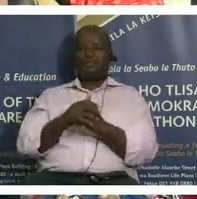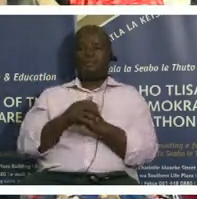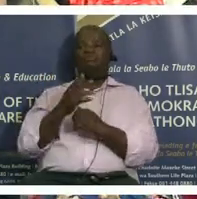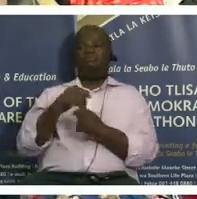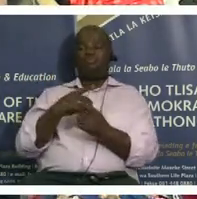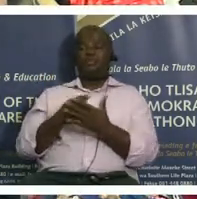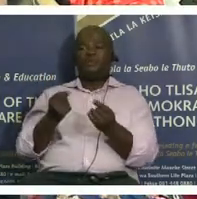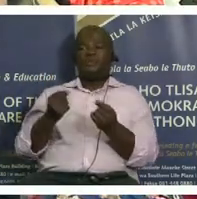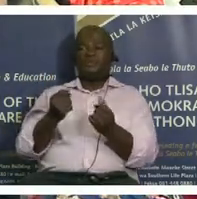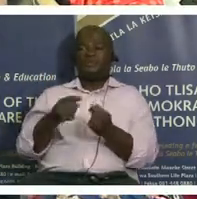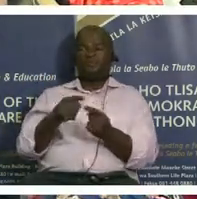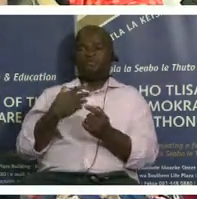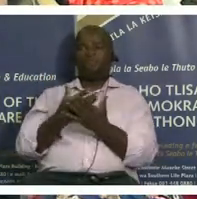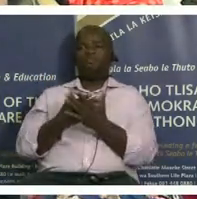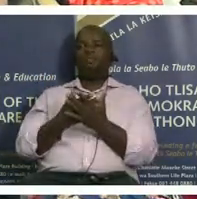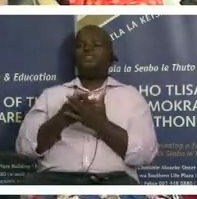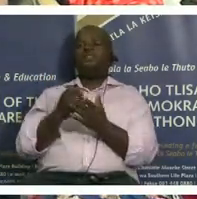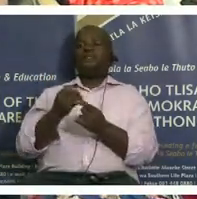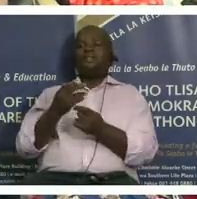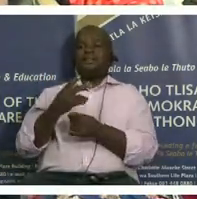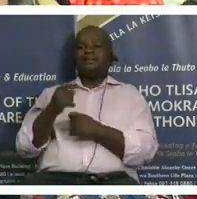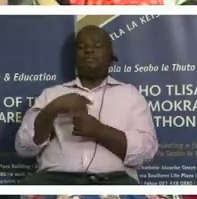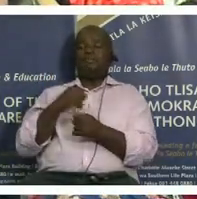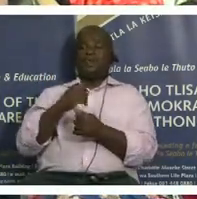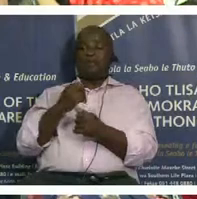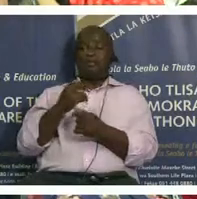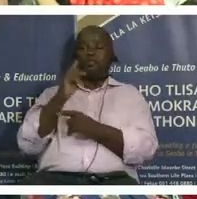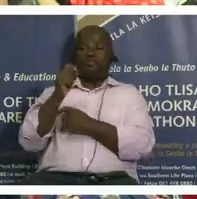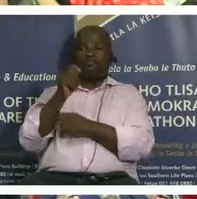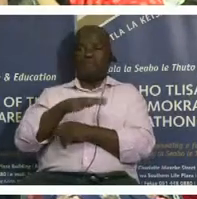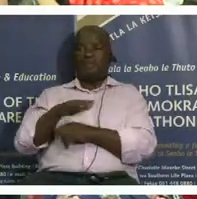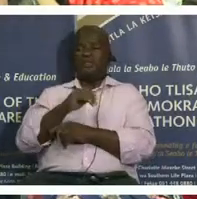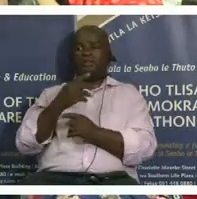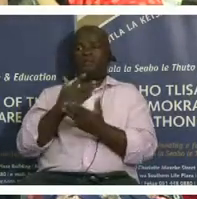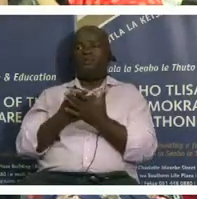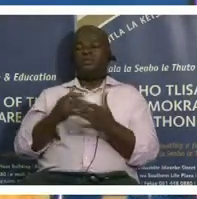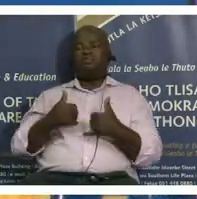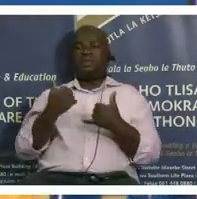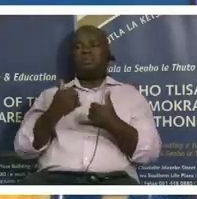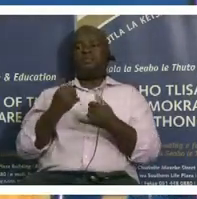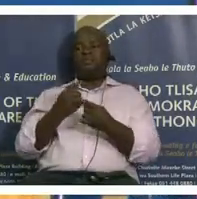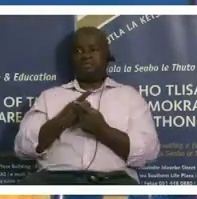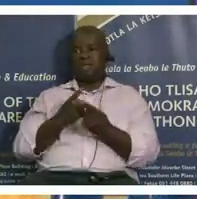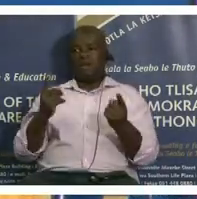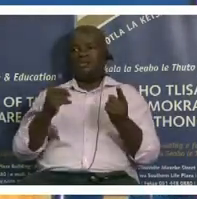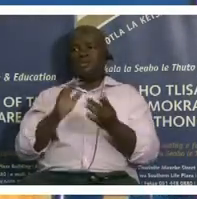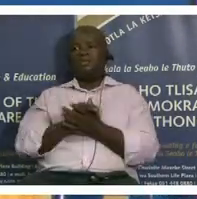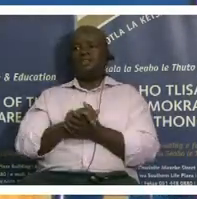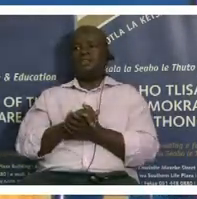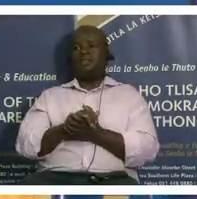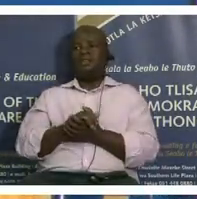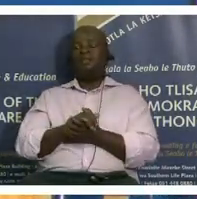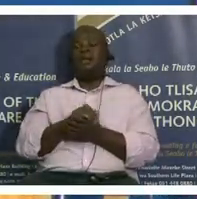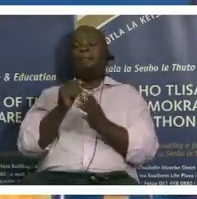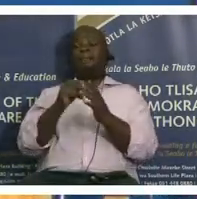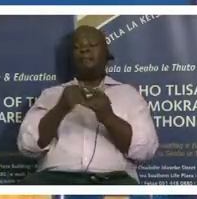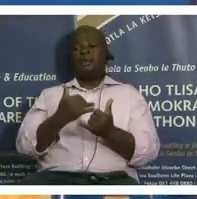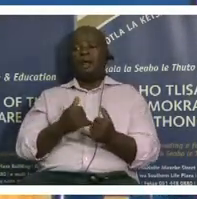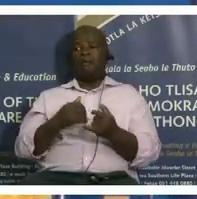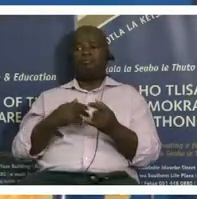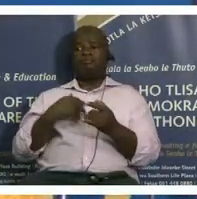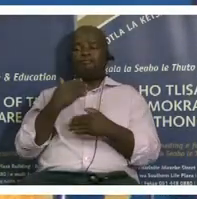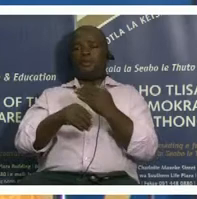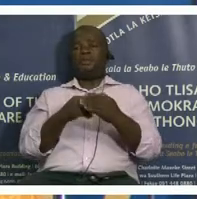intensifying social facilitation within our informal settlements. We are pleased to announce that progress has been